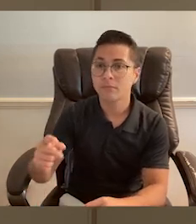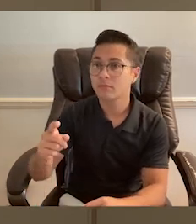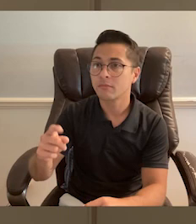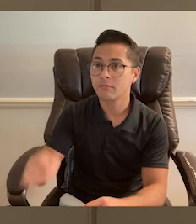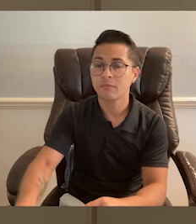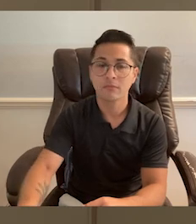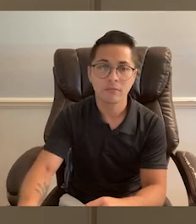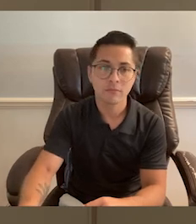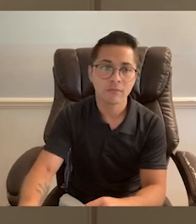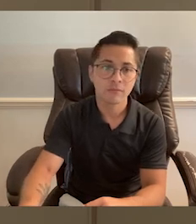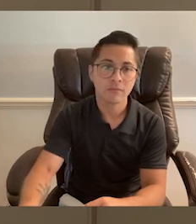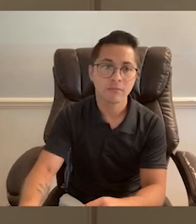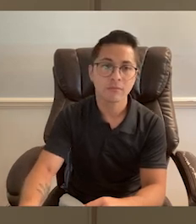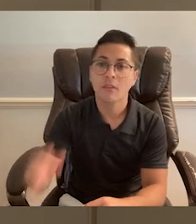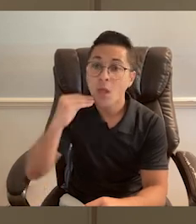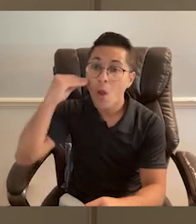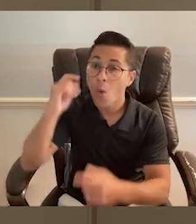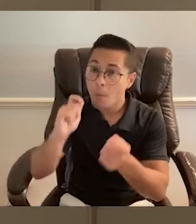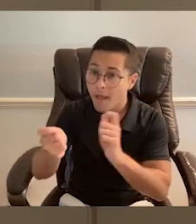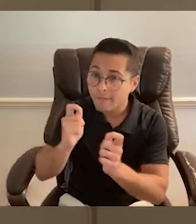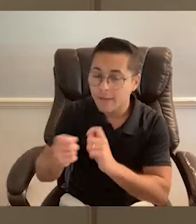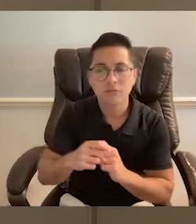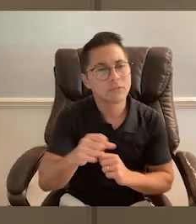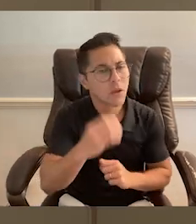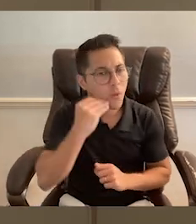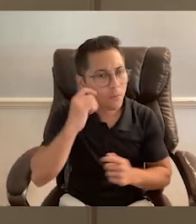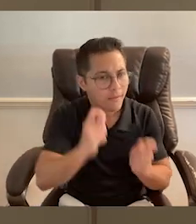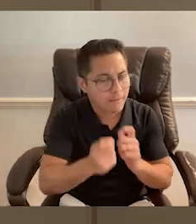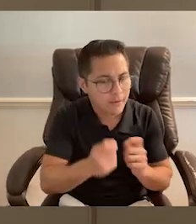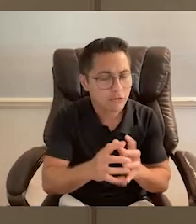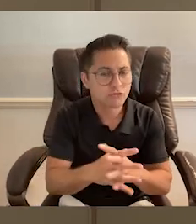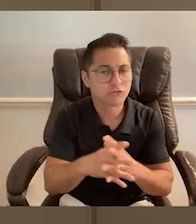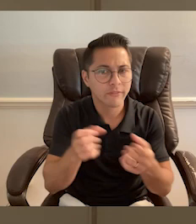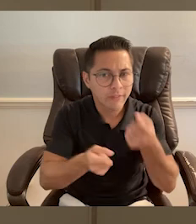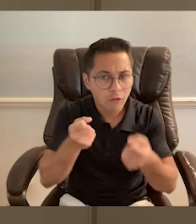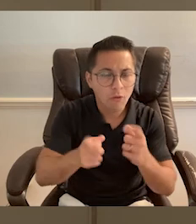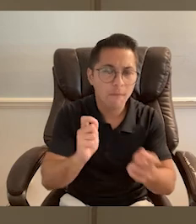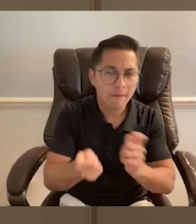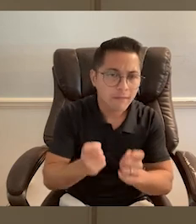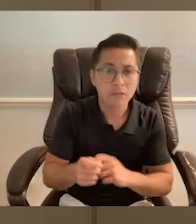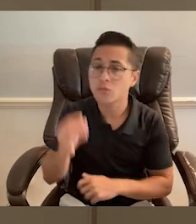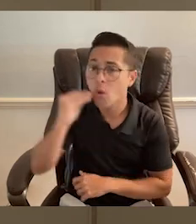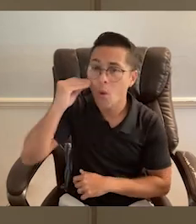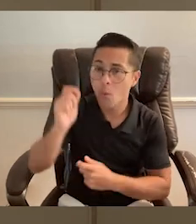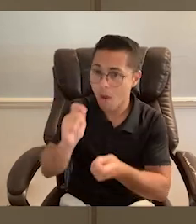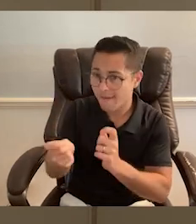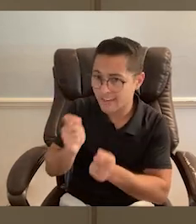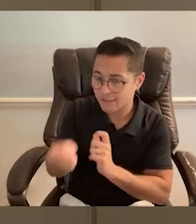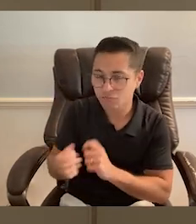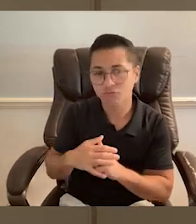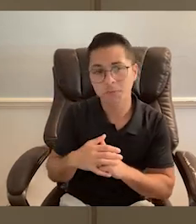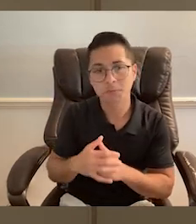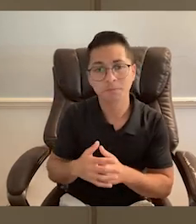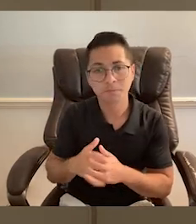individuals, especially youth, you know, you heard the VR director talk about individuals as young as 16, can apply and become a VR